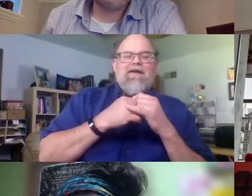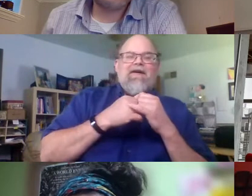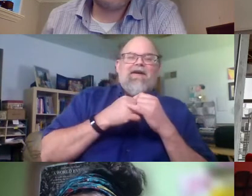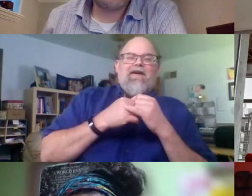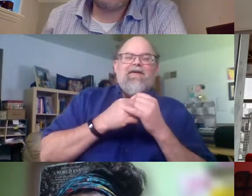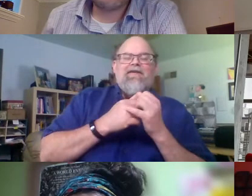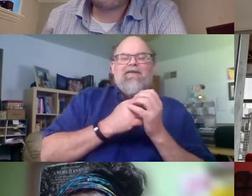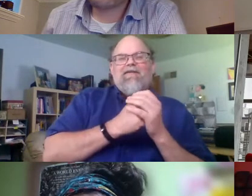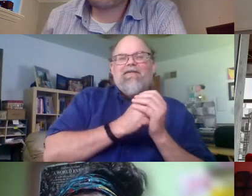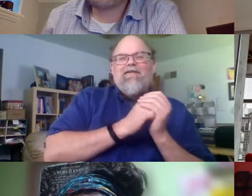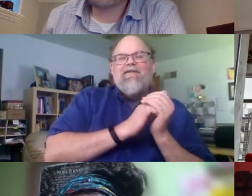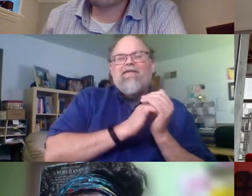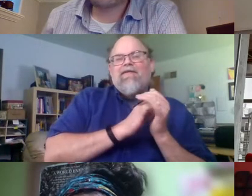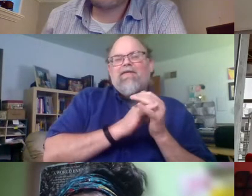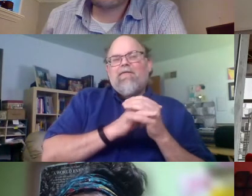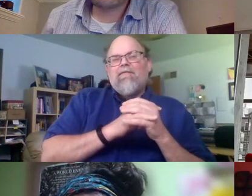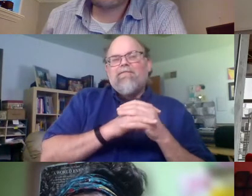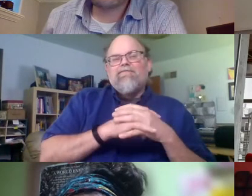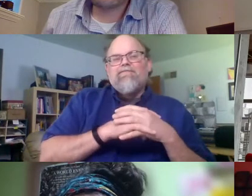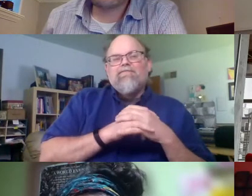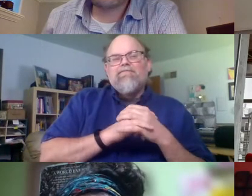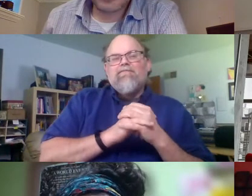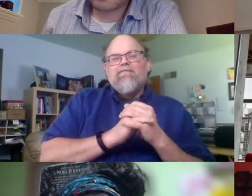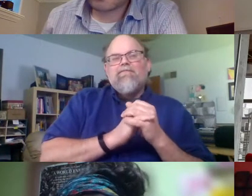Are we all back now?